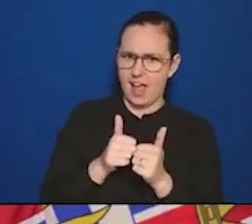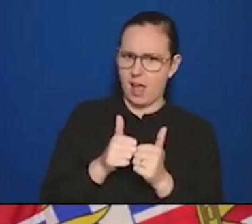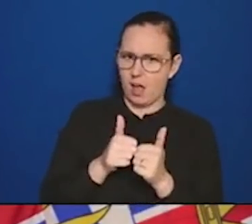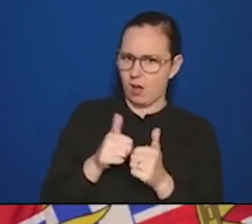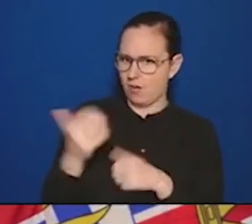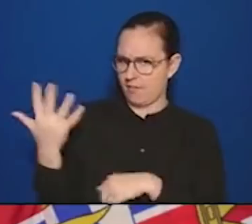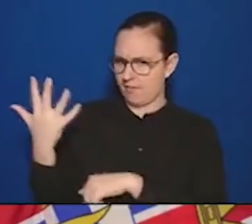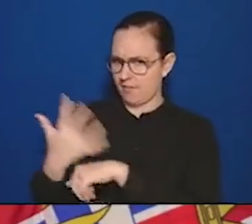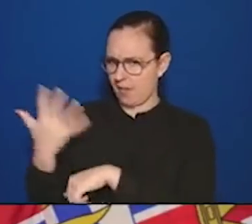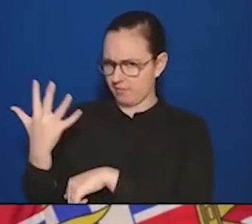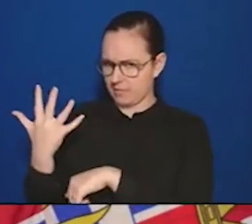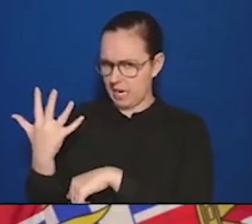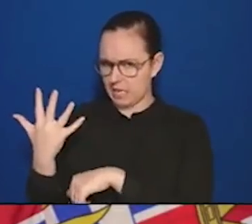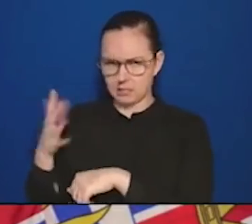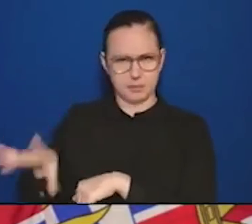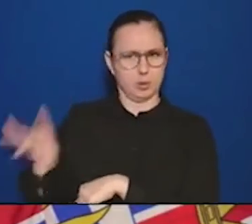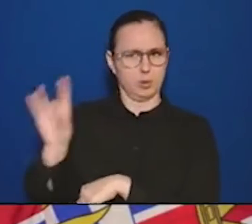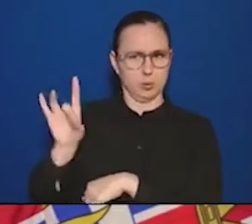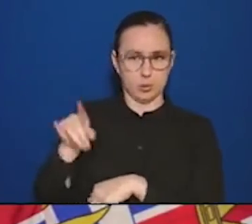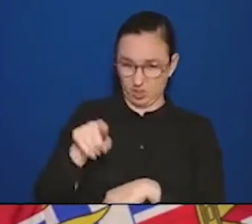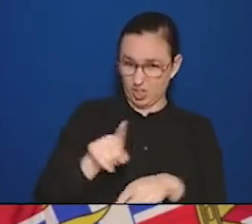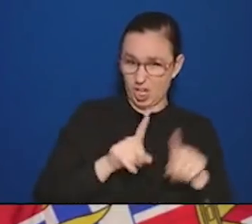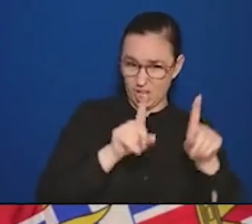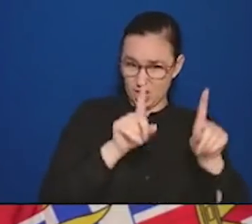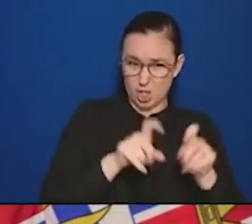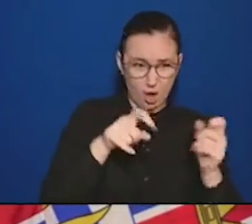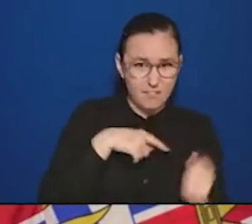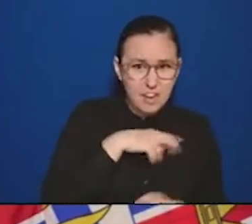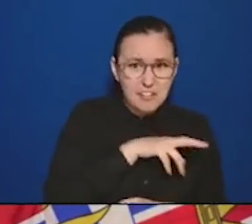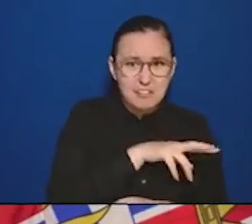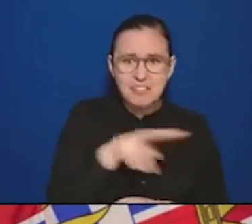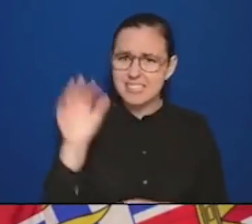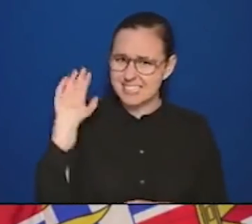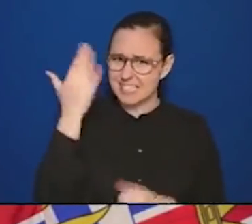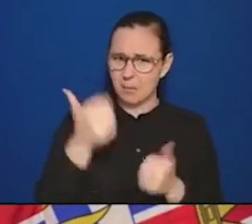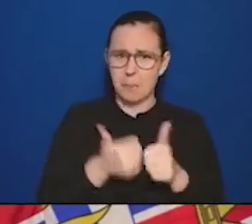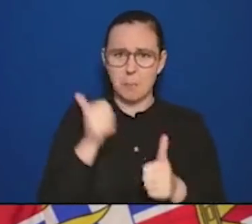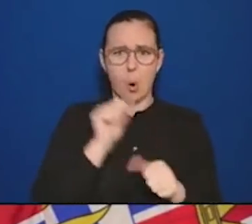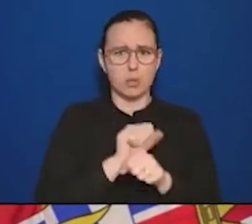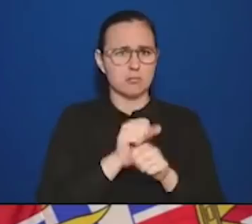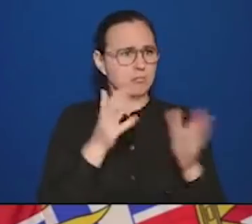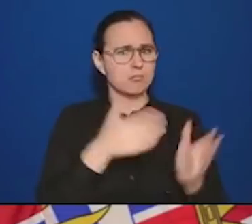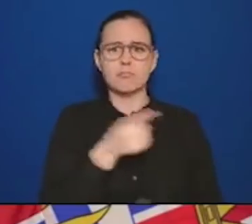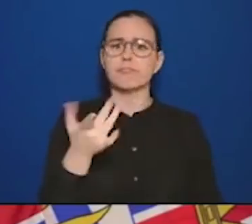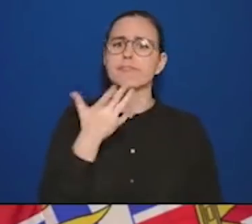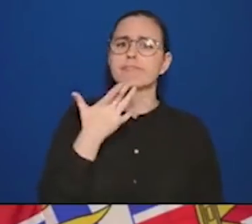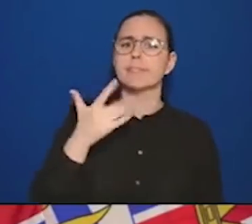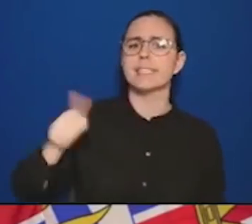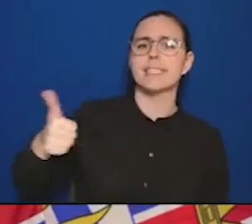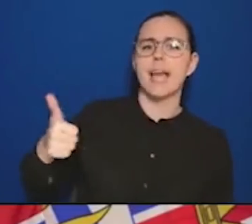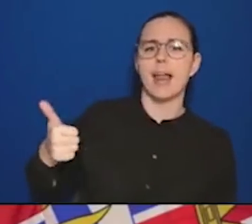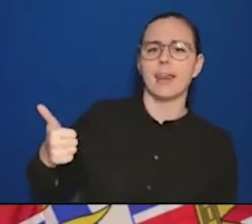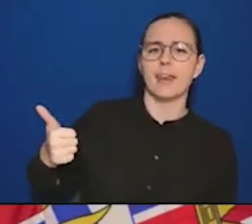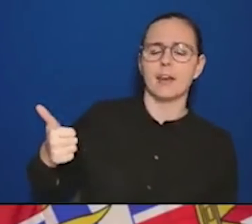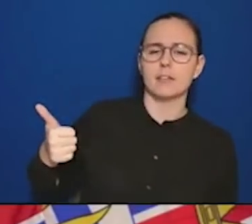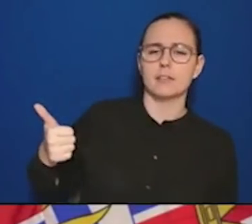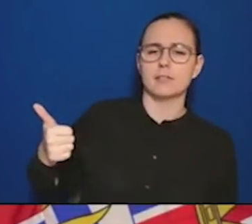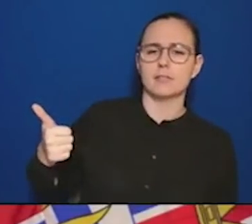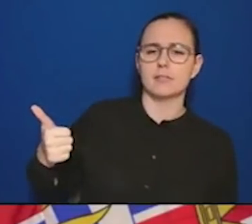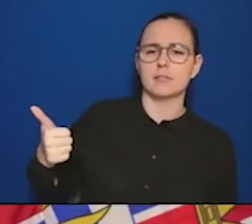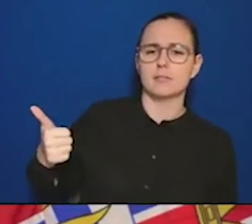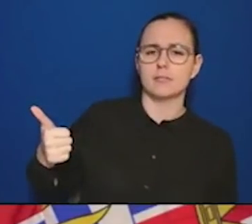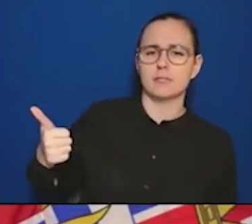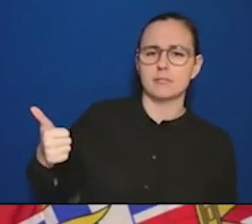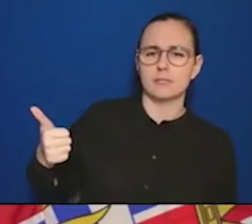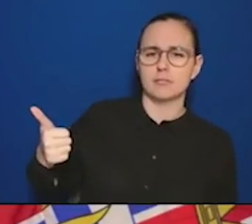most workers say they need 10. And I'll just note that when your government introduced a temporary